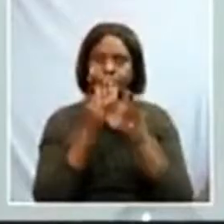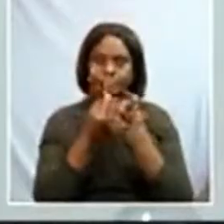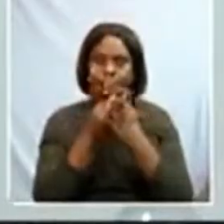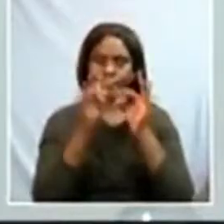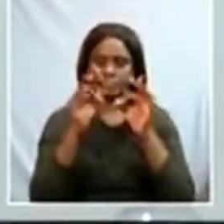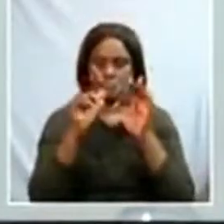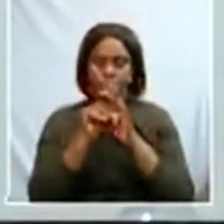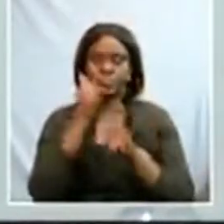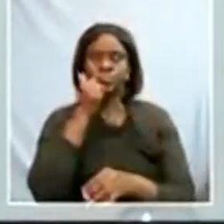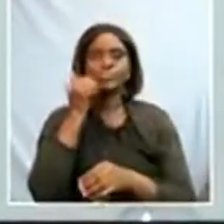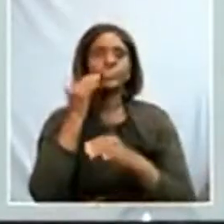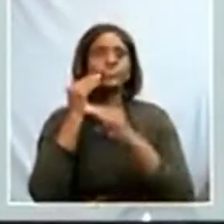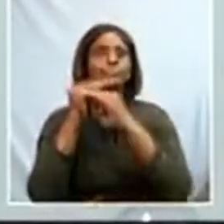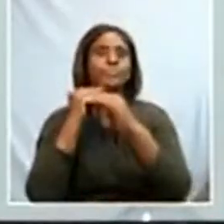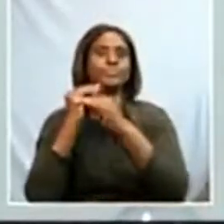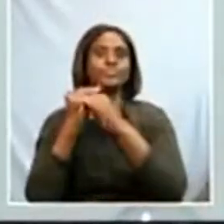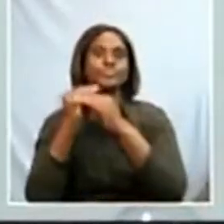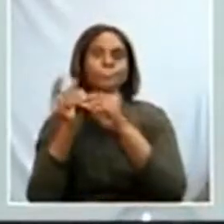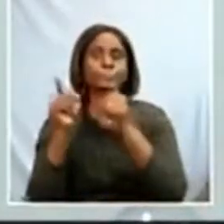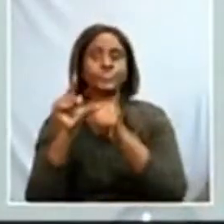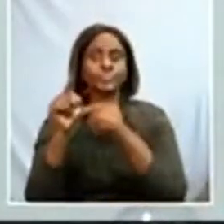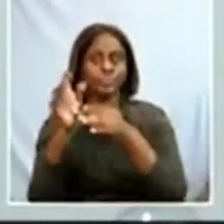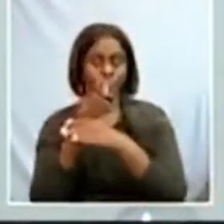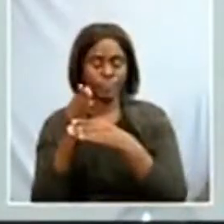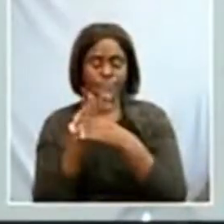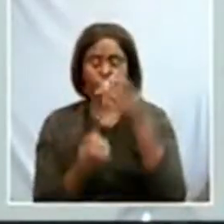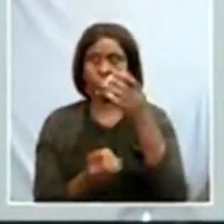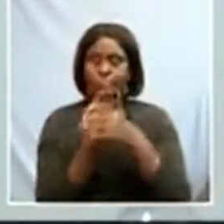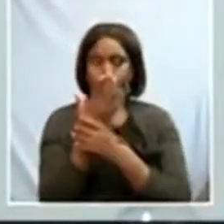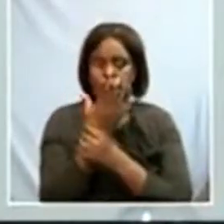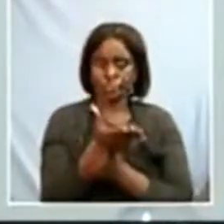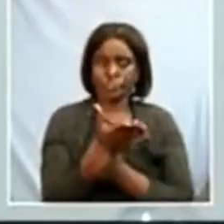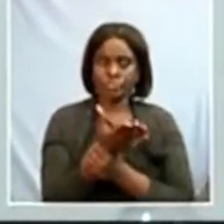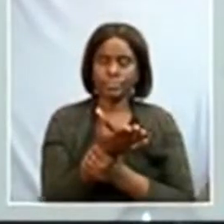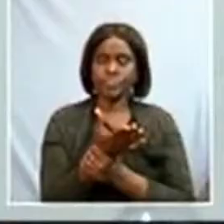at household level. When that business grows,